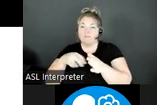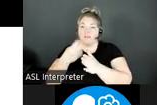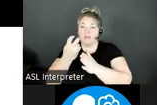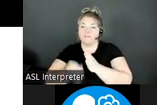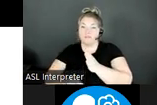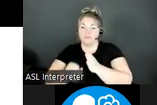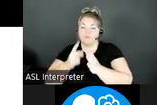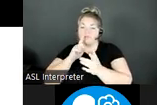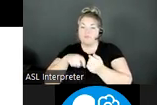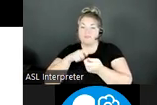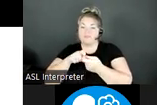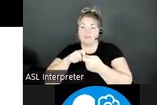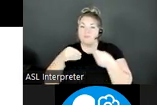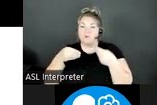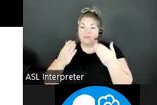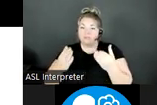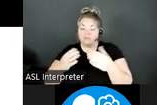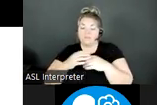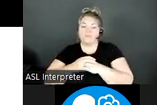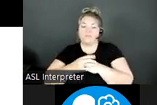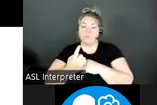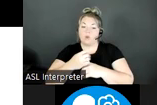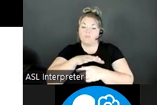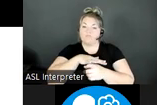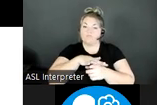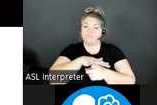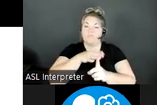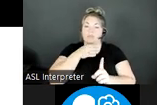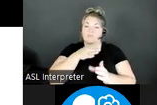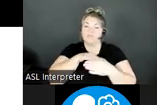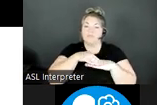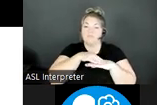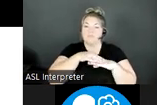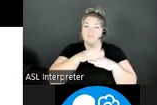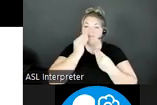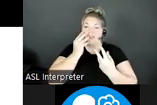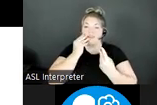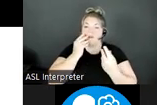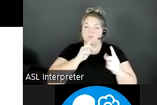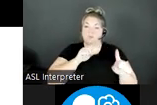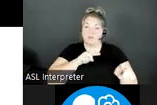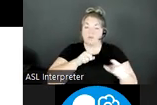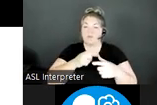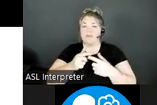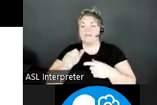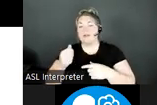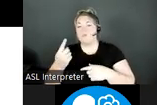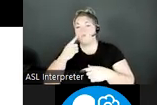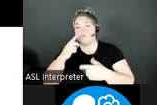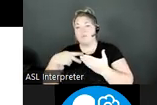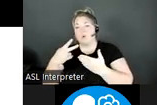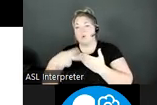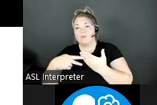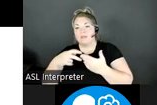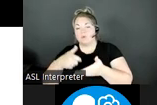into specific provisions, one around minimum data reporting and the other around programmatic requirements, and